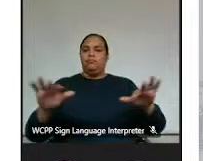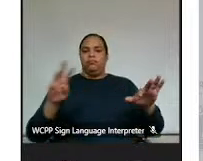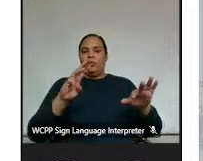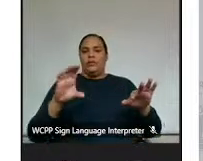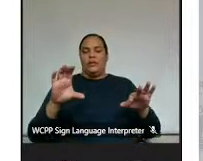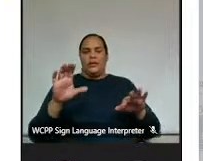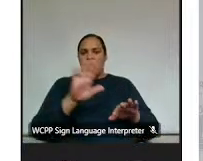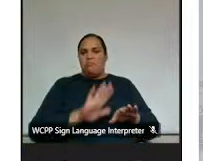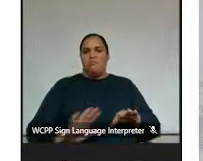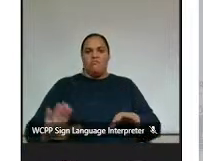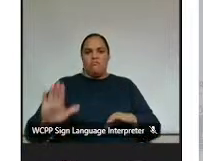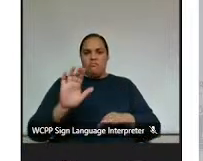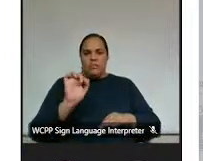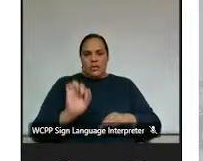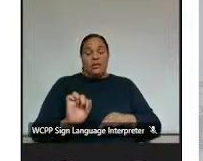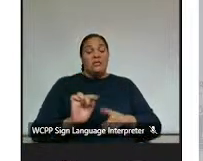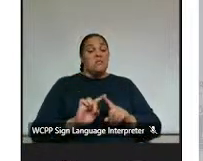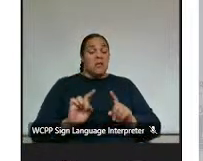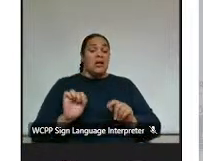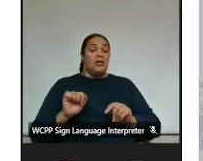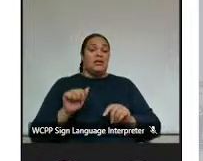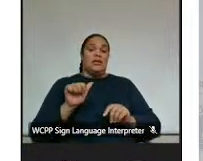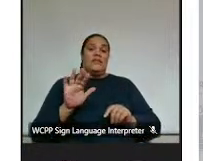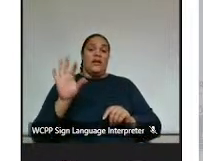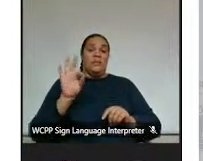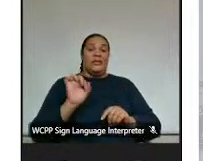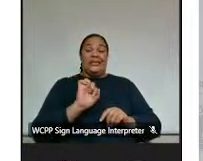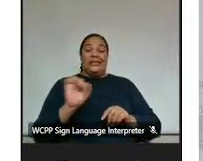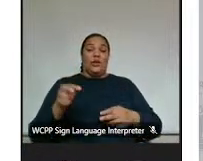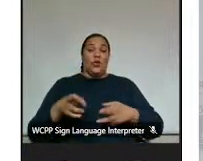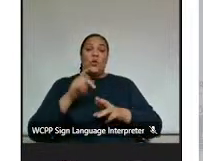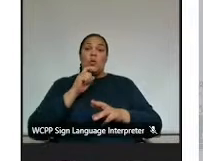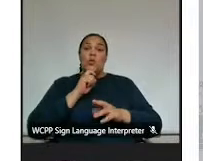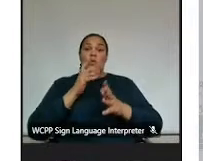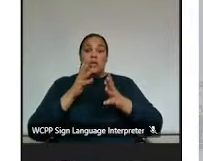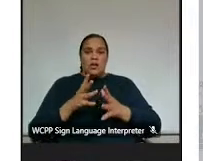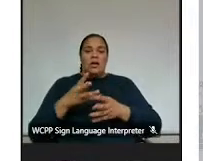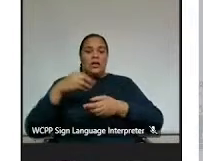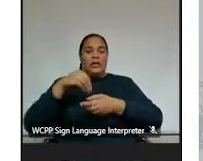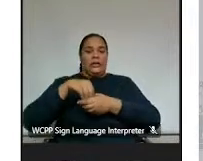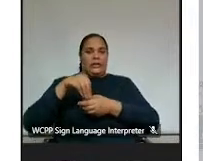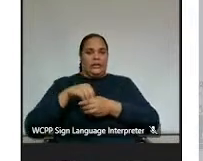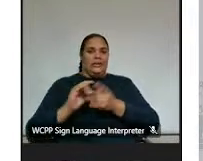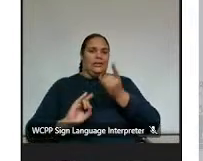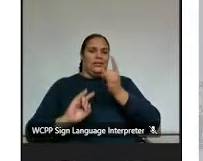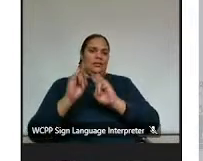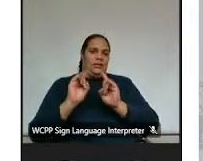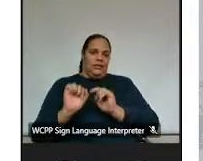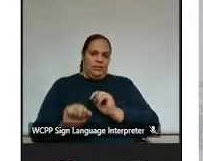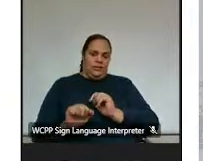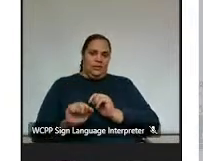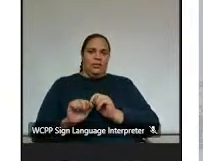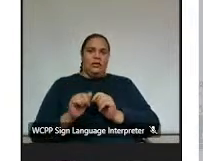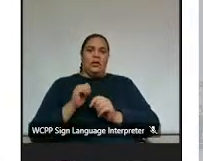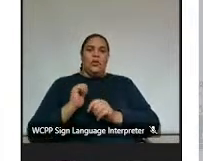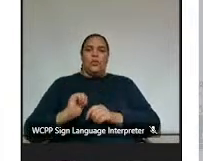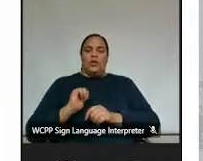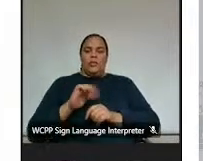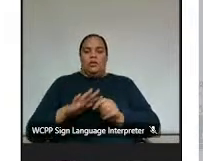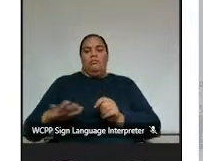Cape, yet 65% of those road users are within the city municipal